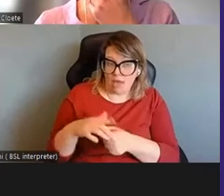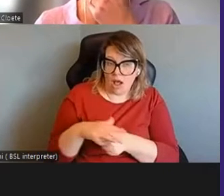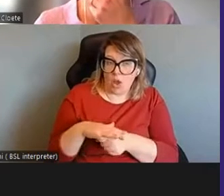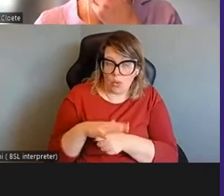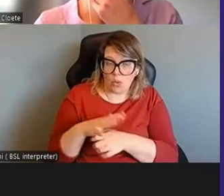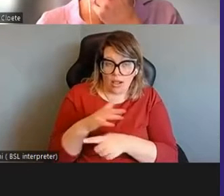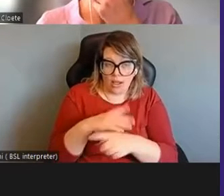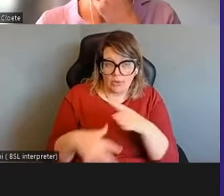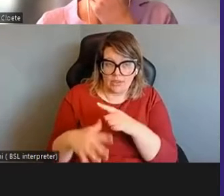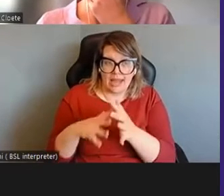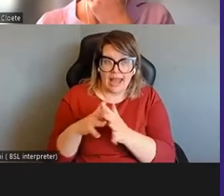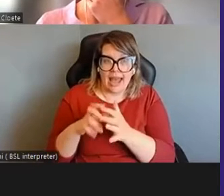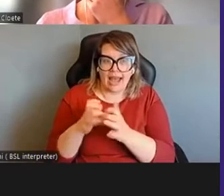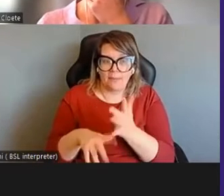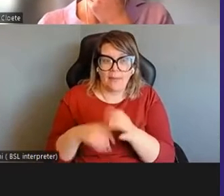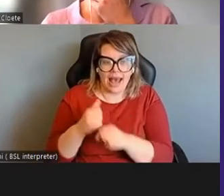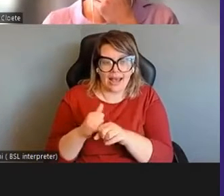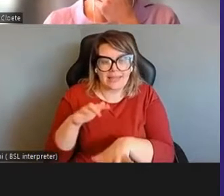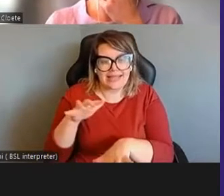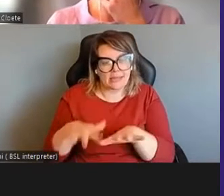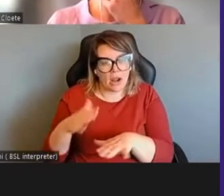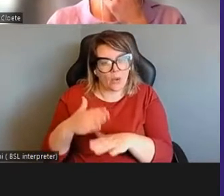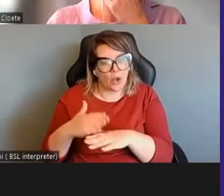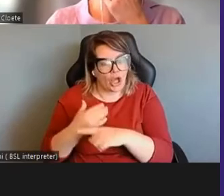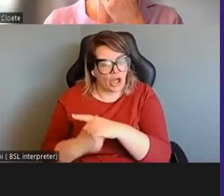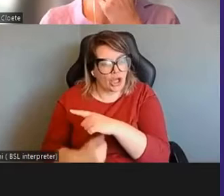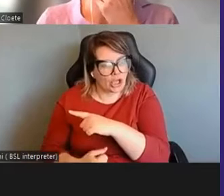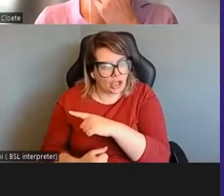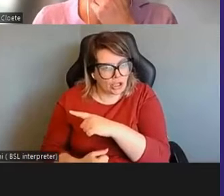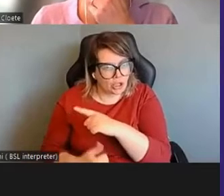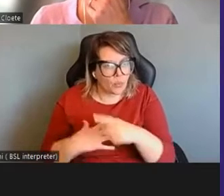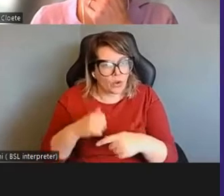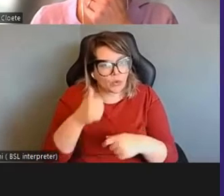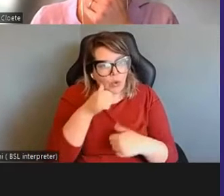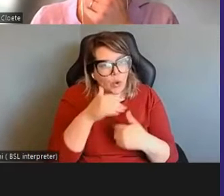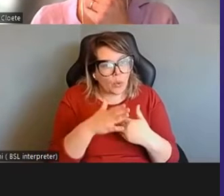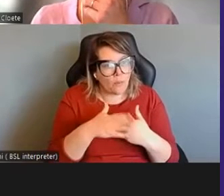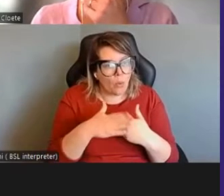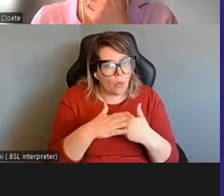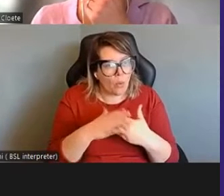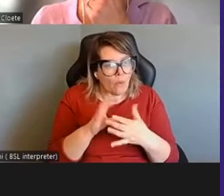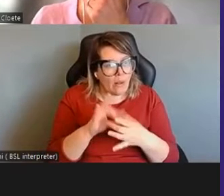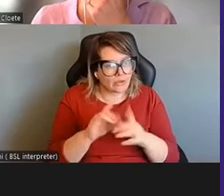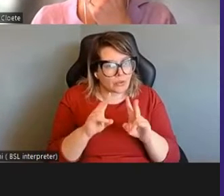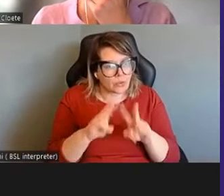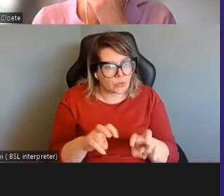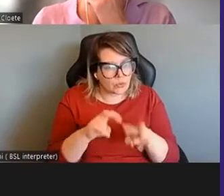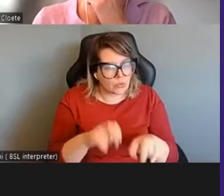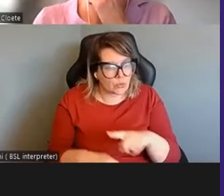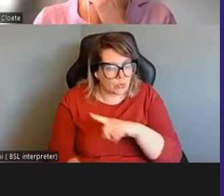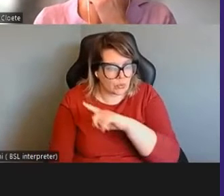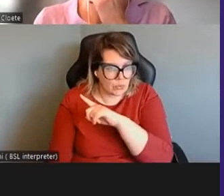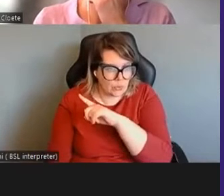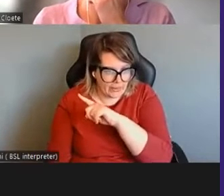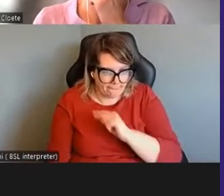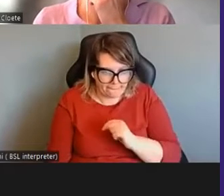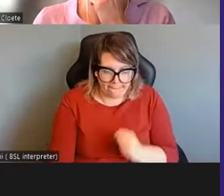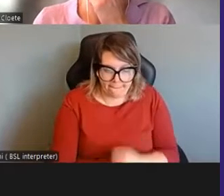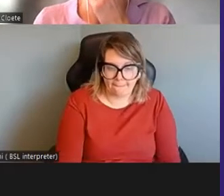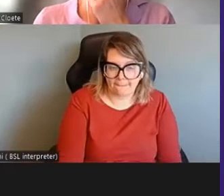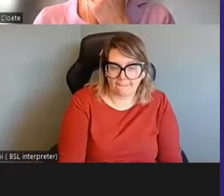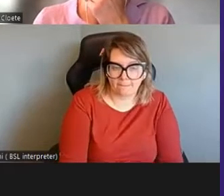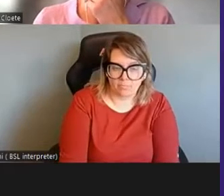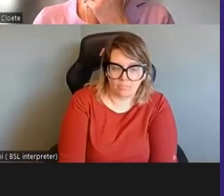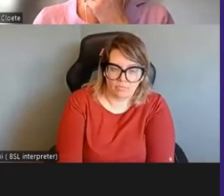similar great work. And you can learn more about both these groups' community-led M&E work